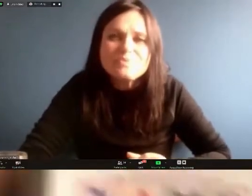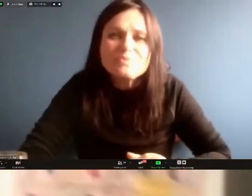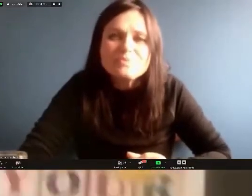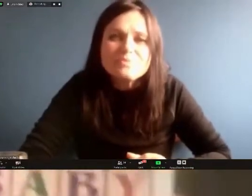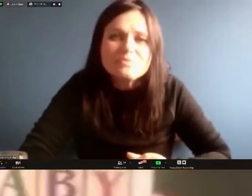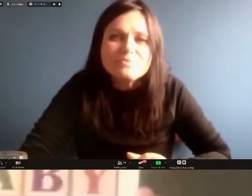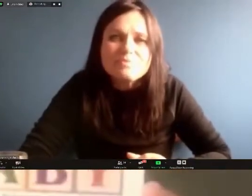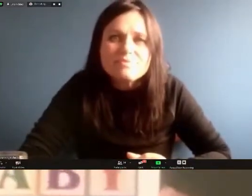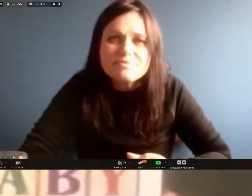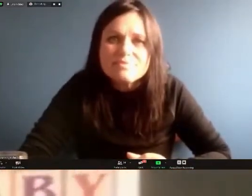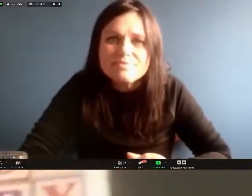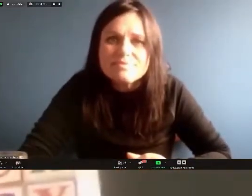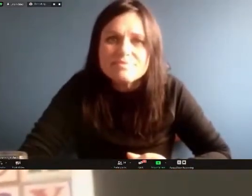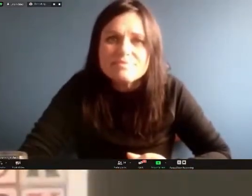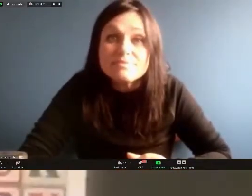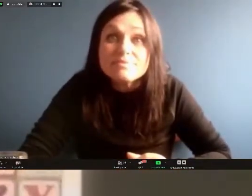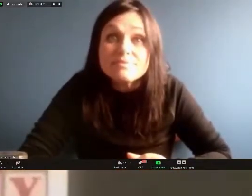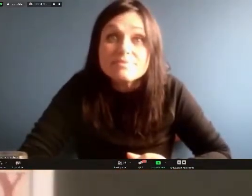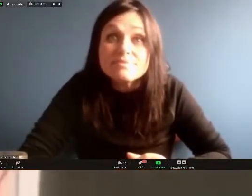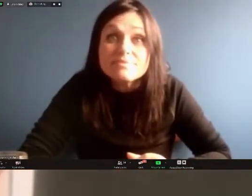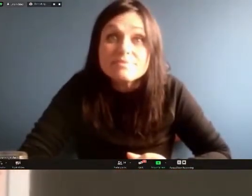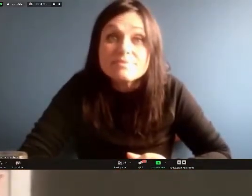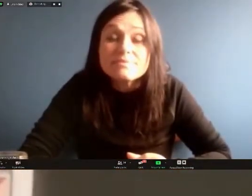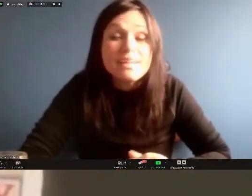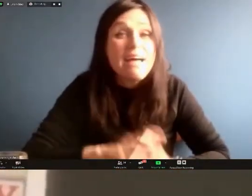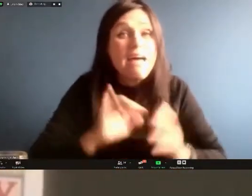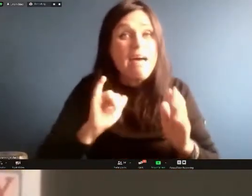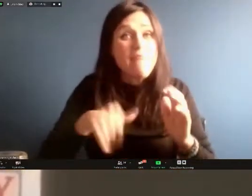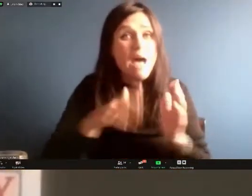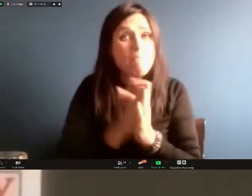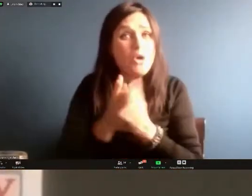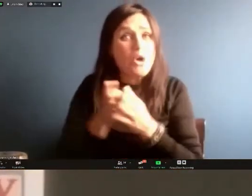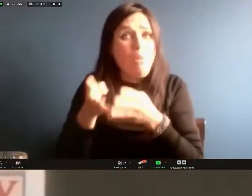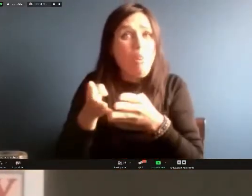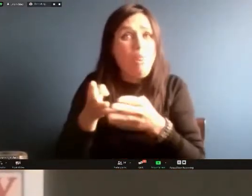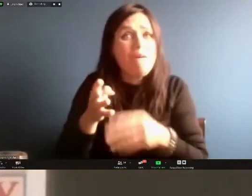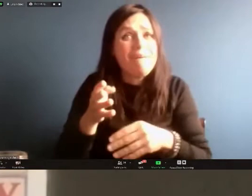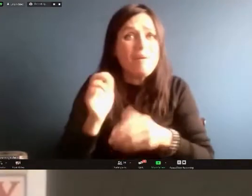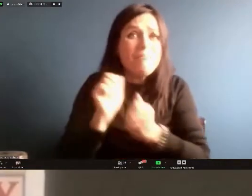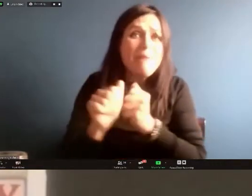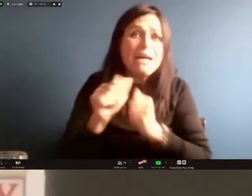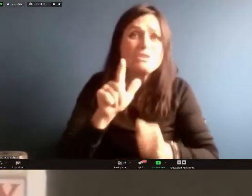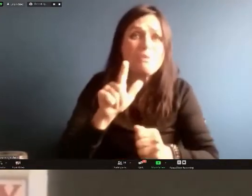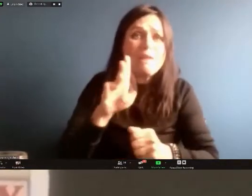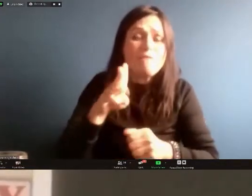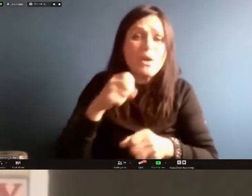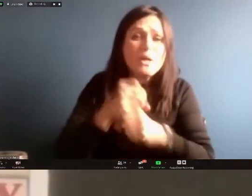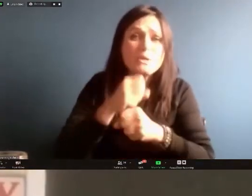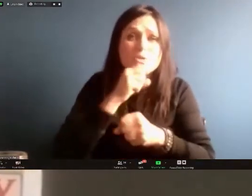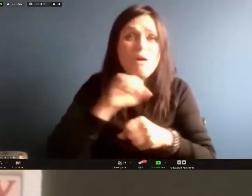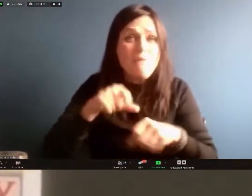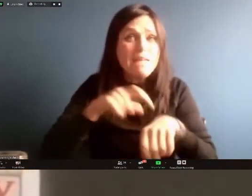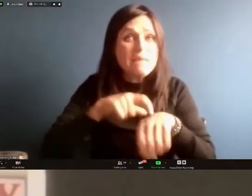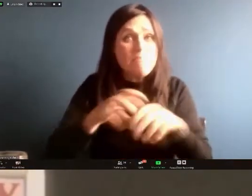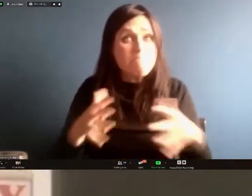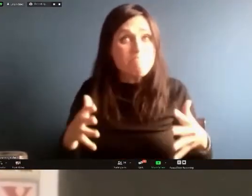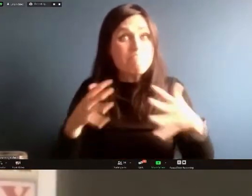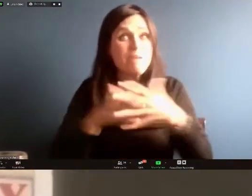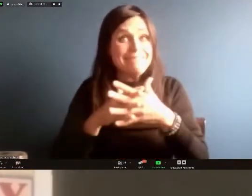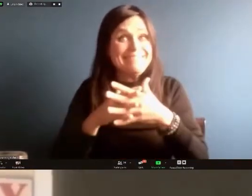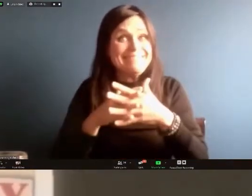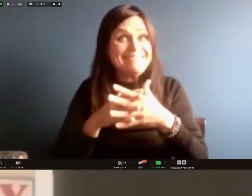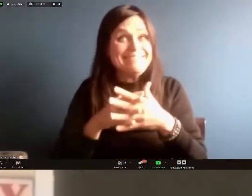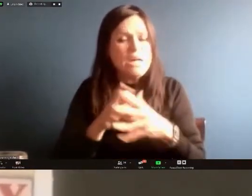This book is now over 24 years old because I bought it for when I was pregnant and trying to pick